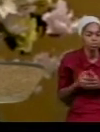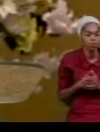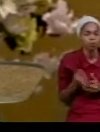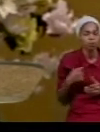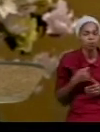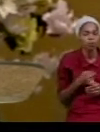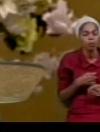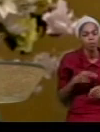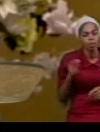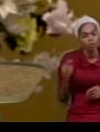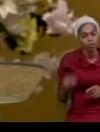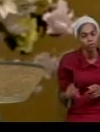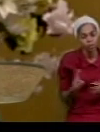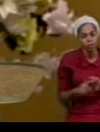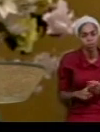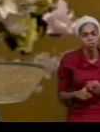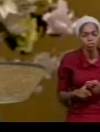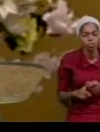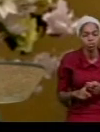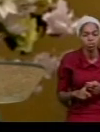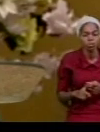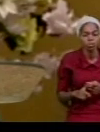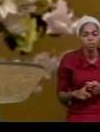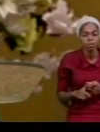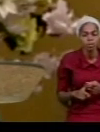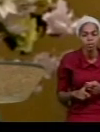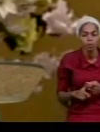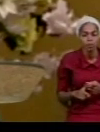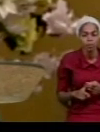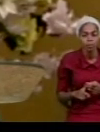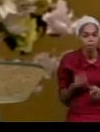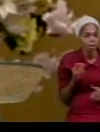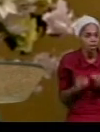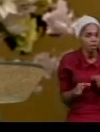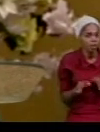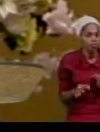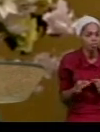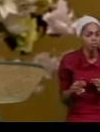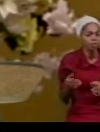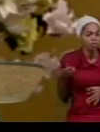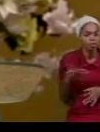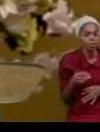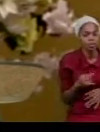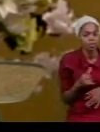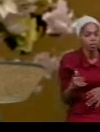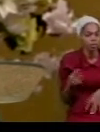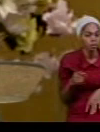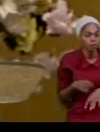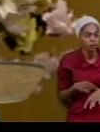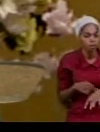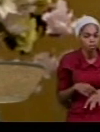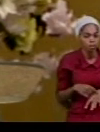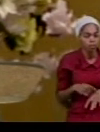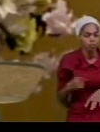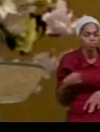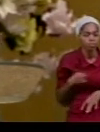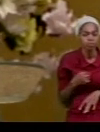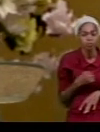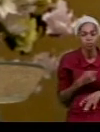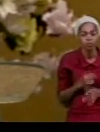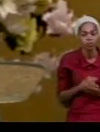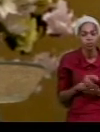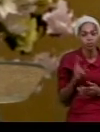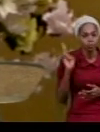then if there's still any time, we will still take more questions. Our sister